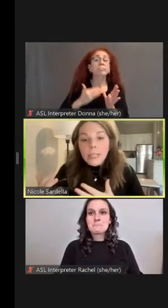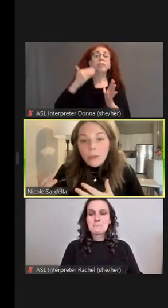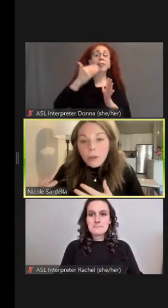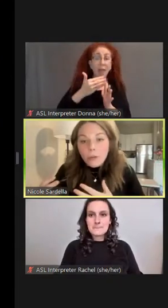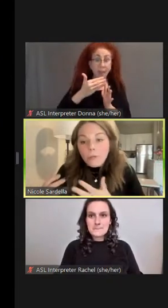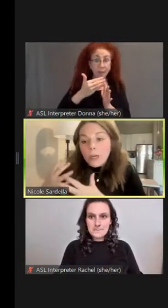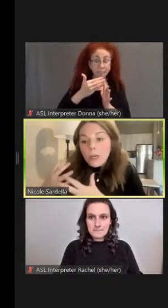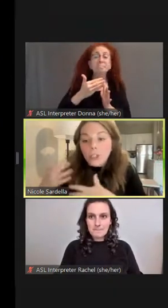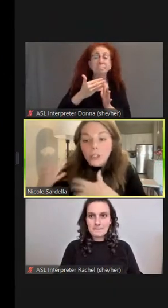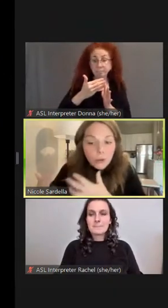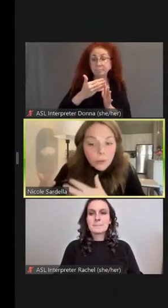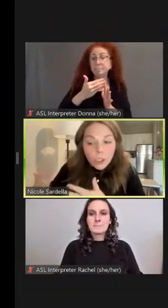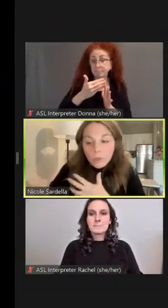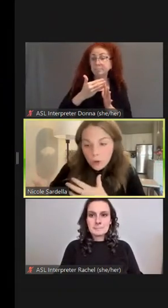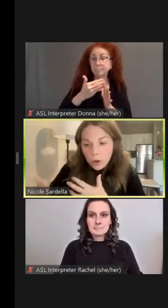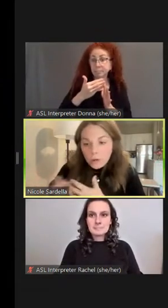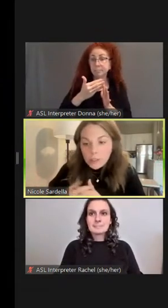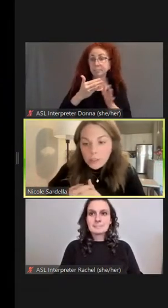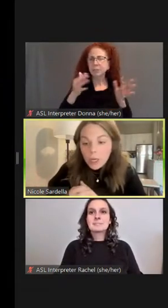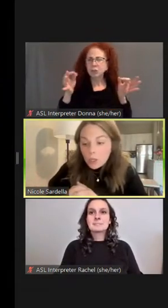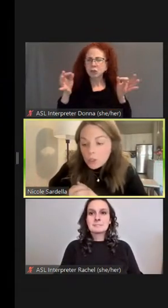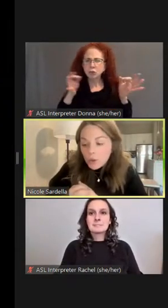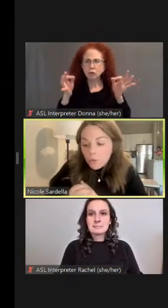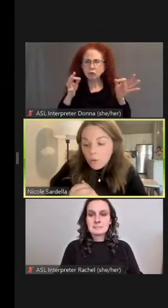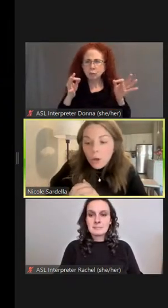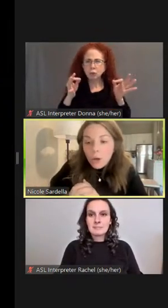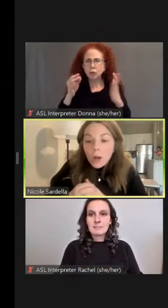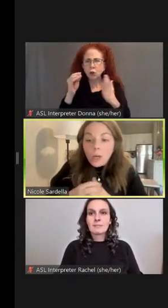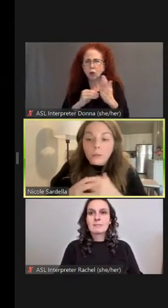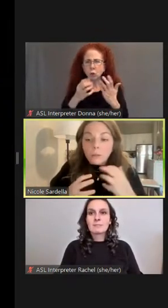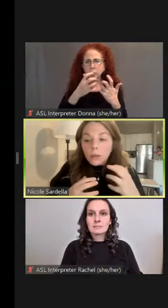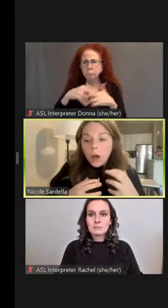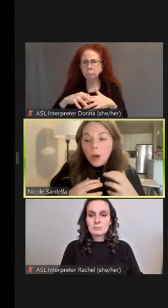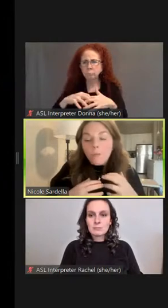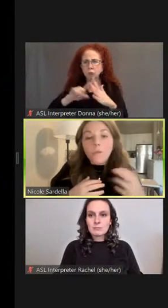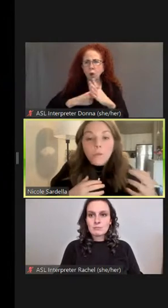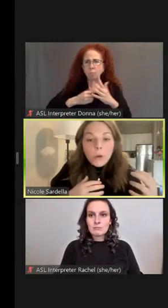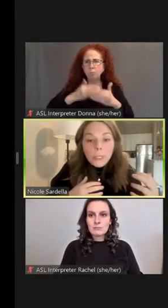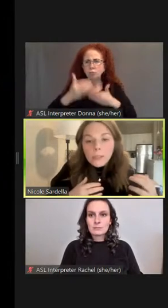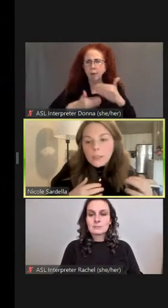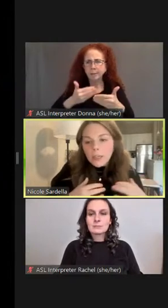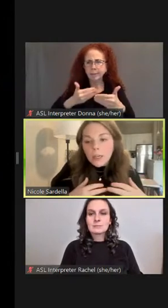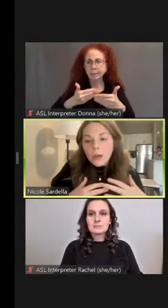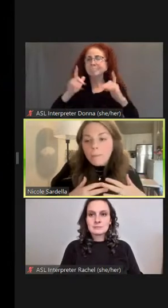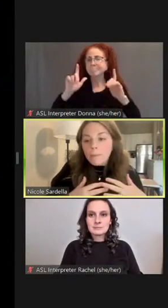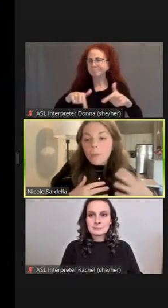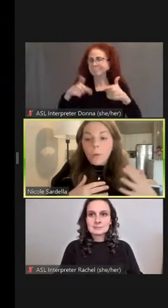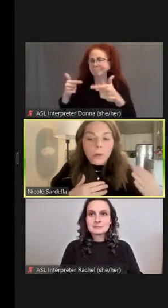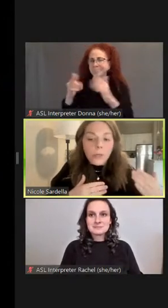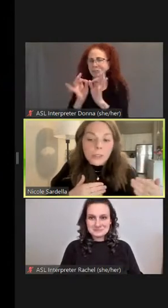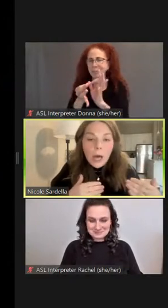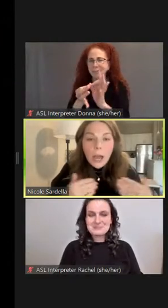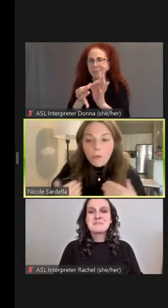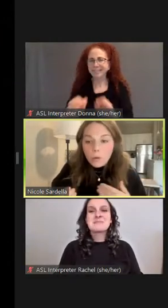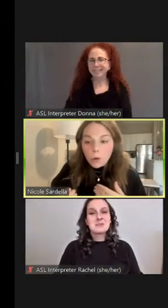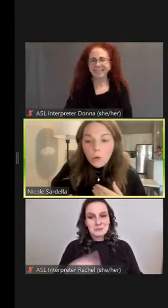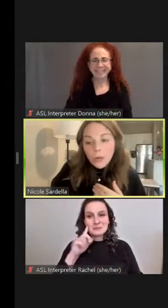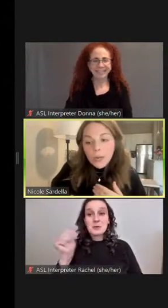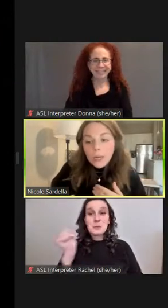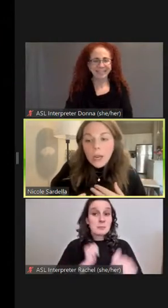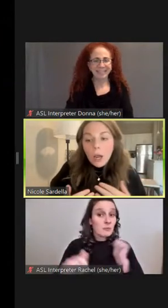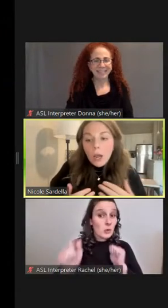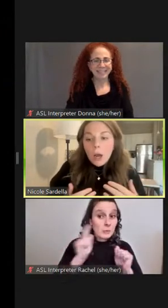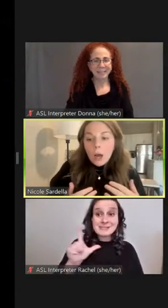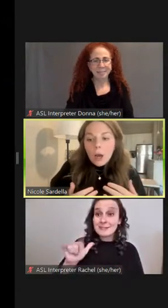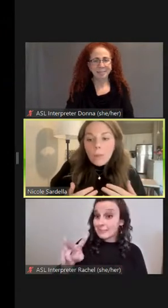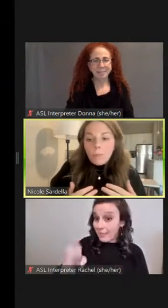put together the description or notes. So for a performance, like whether it's live or